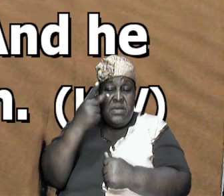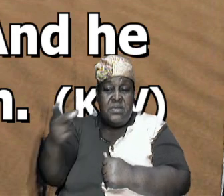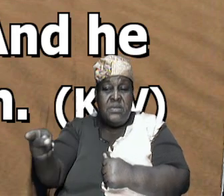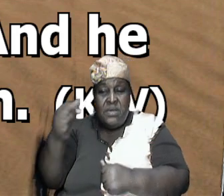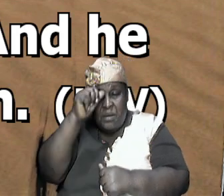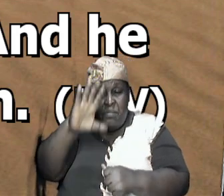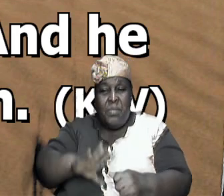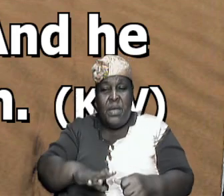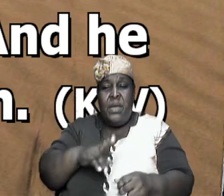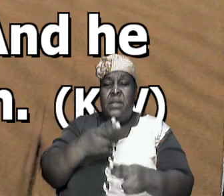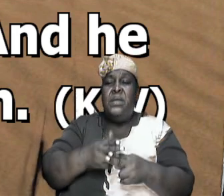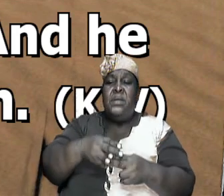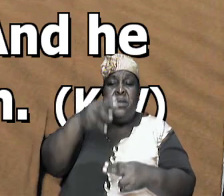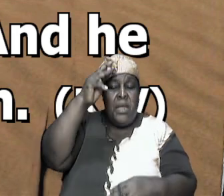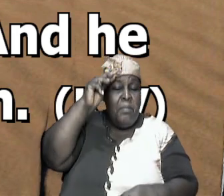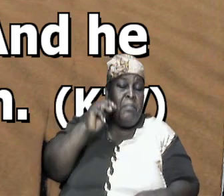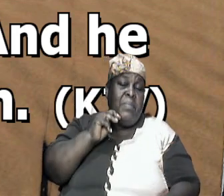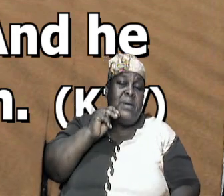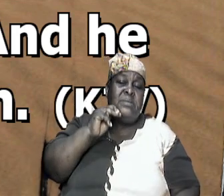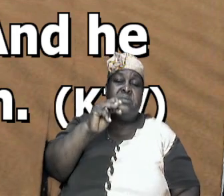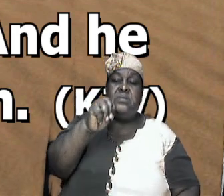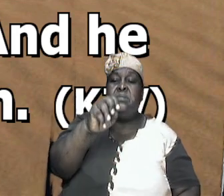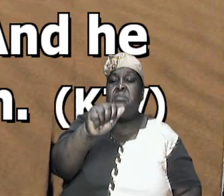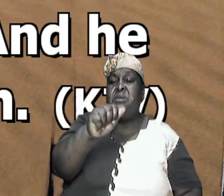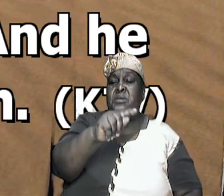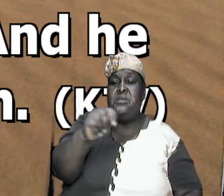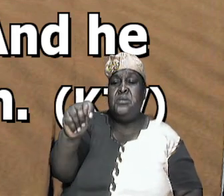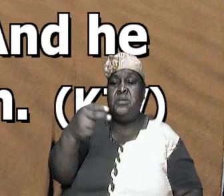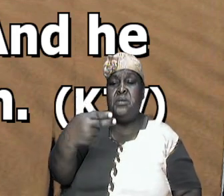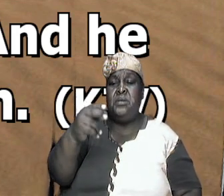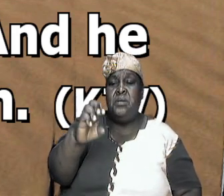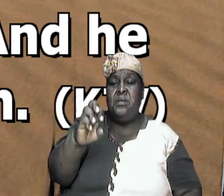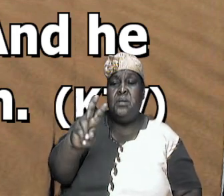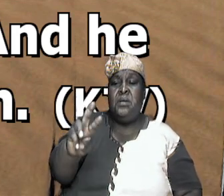Matthew sitting and